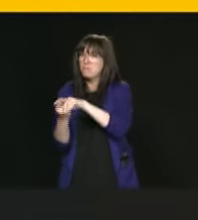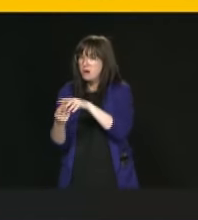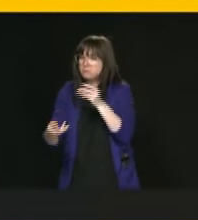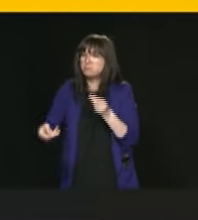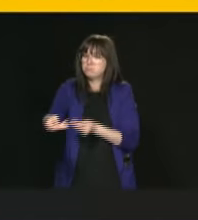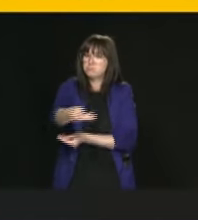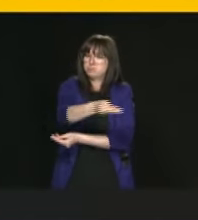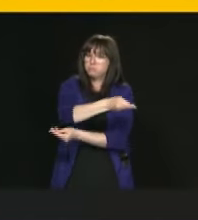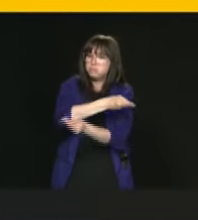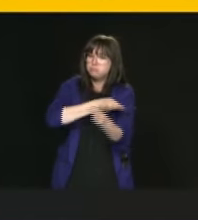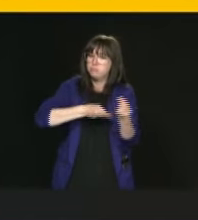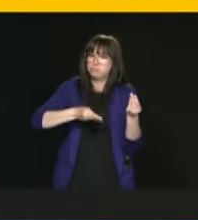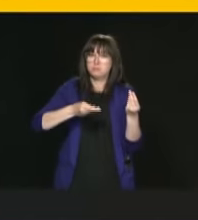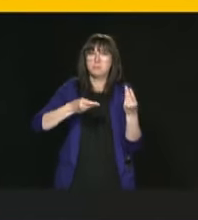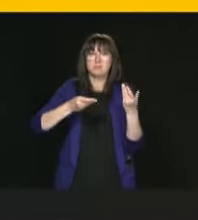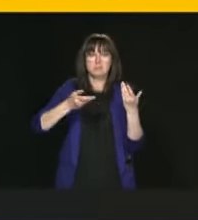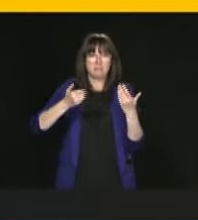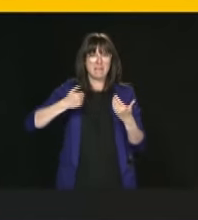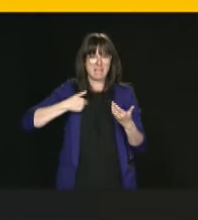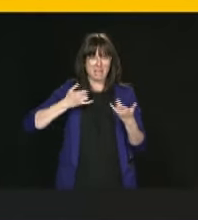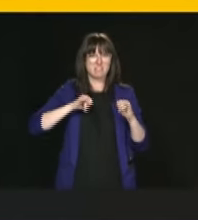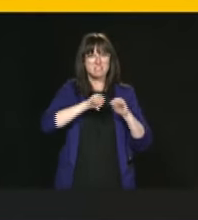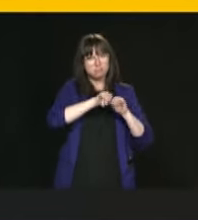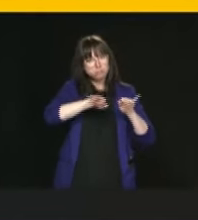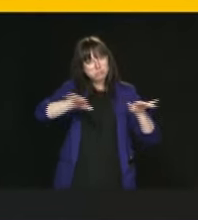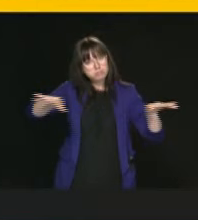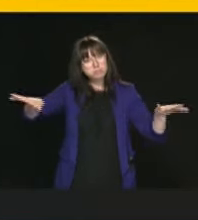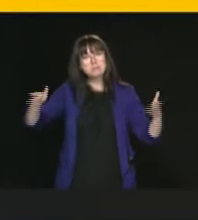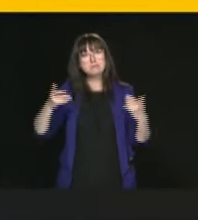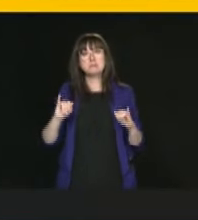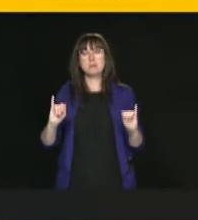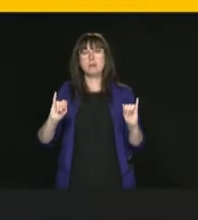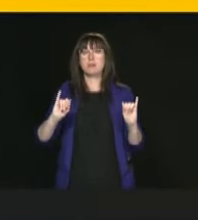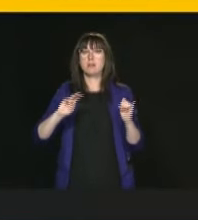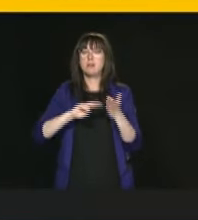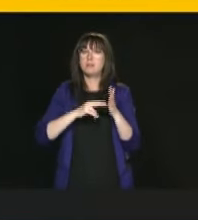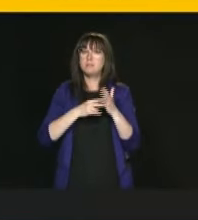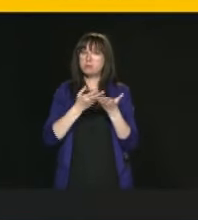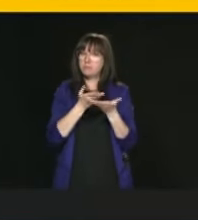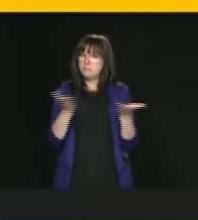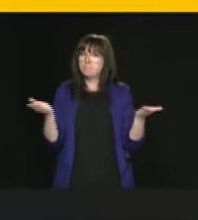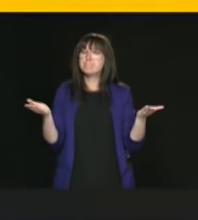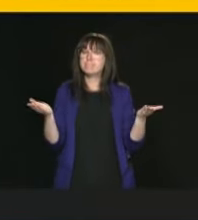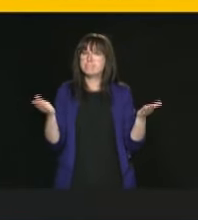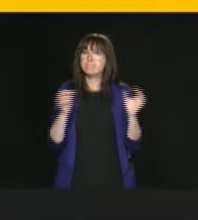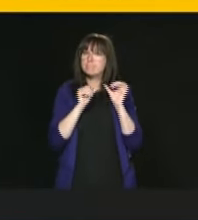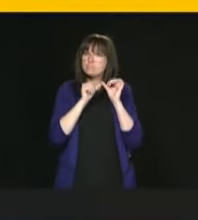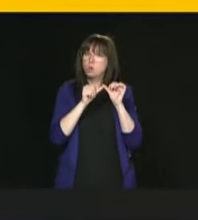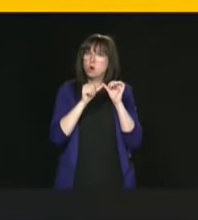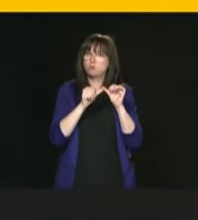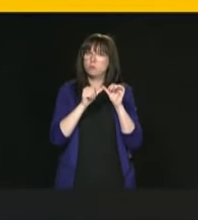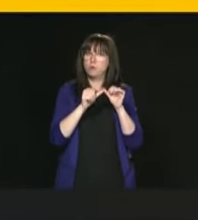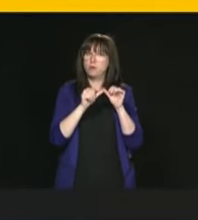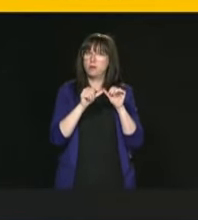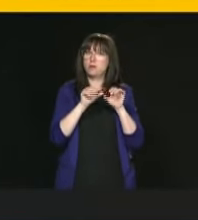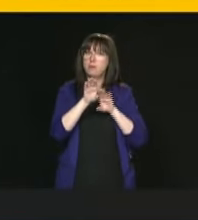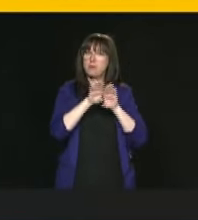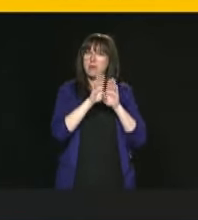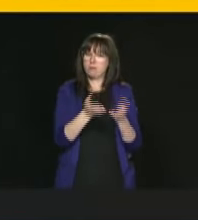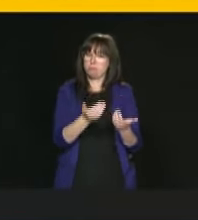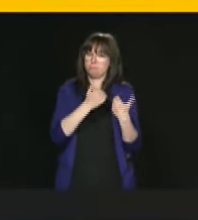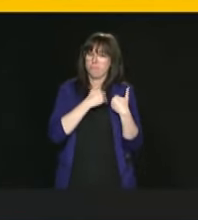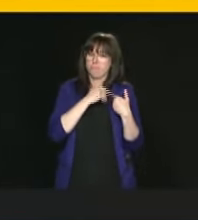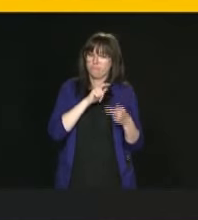So it is something that is going to have to be a sort of ongoing behavioral shift, which is not an easy thing